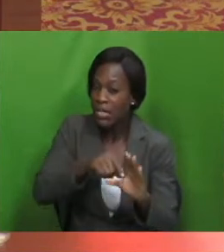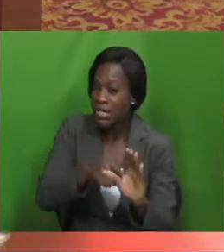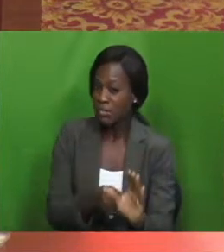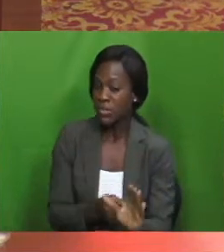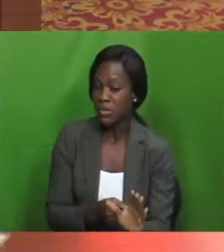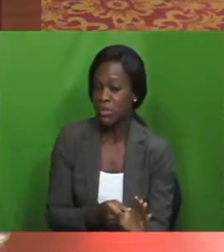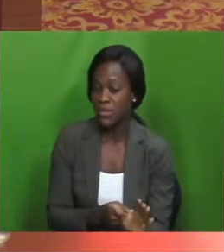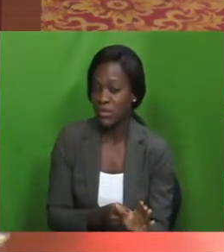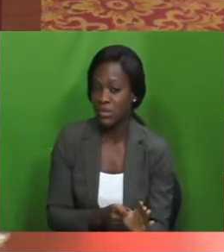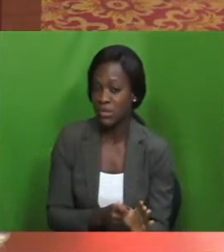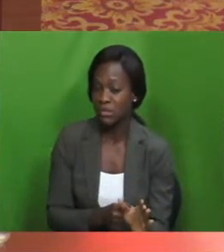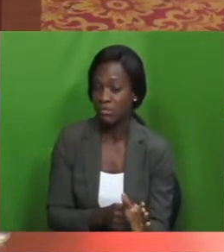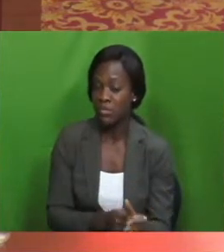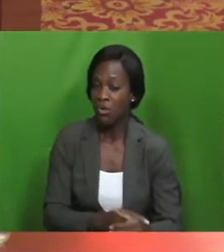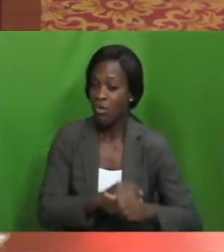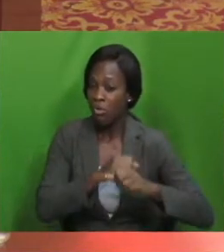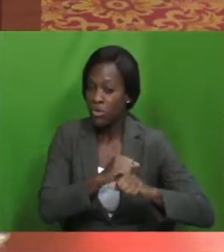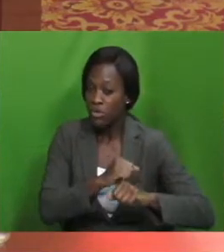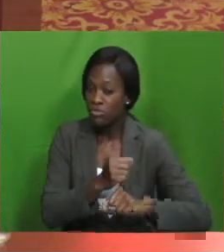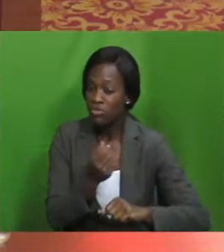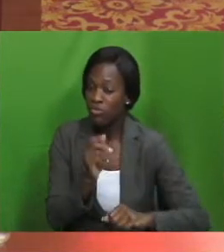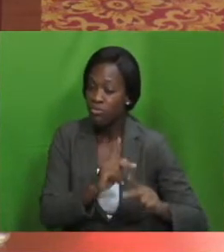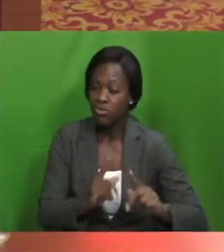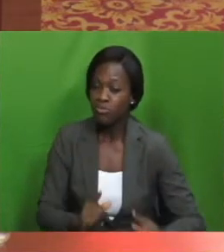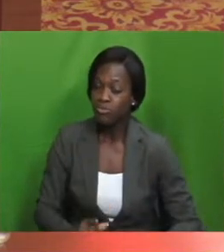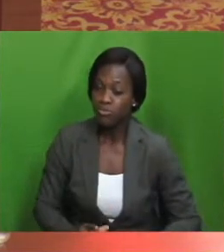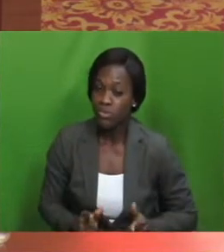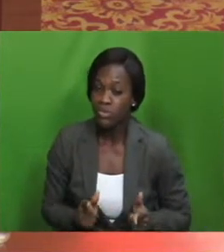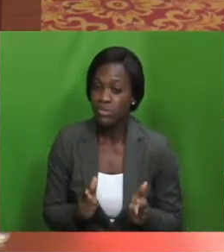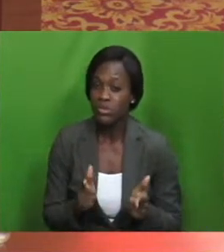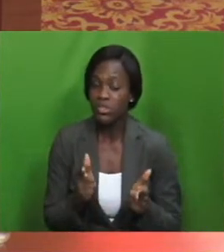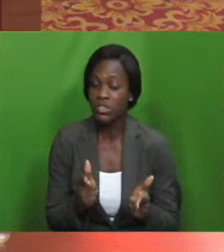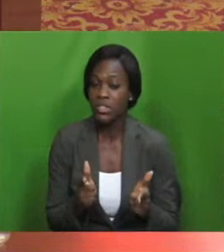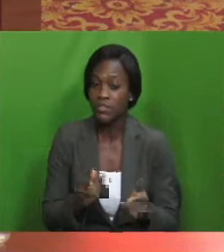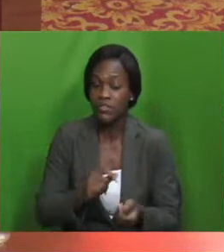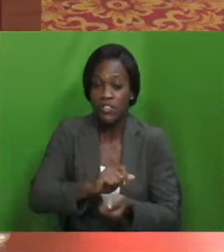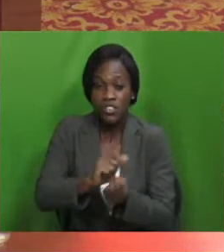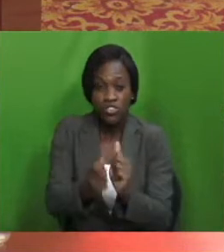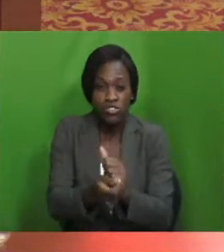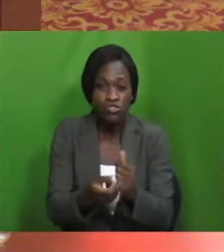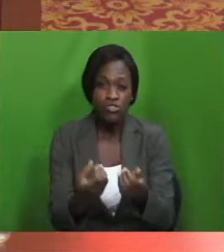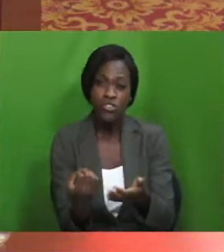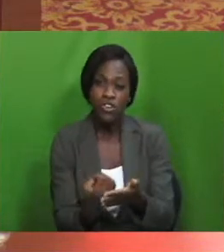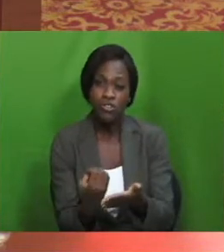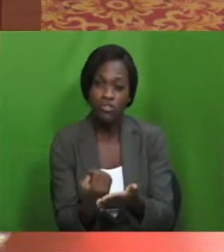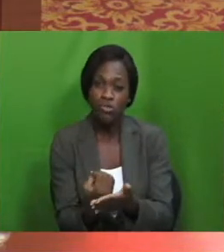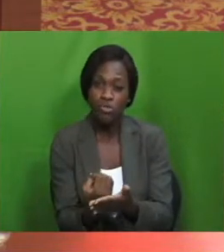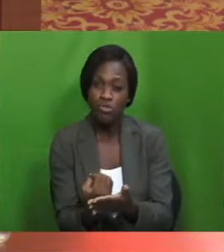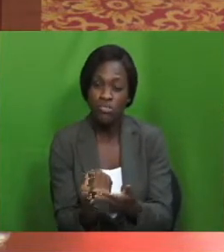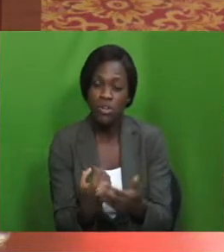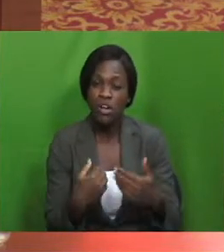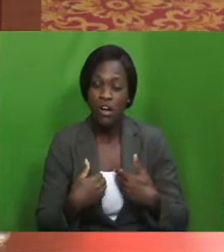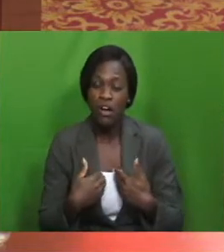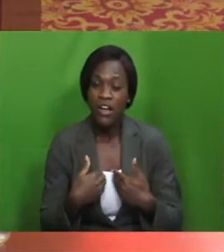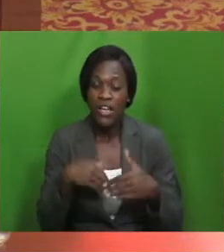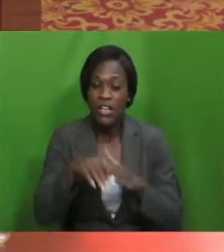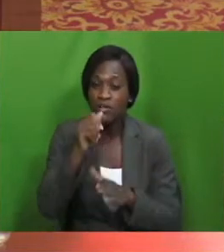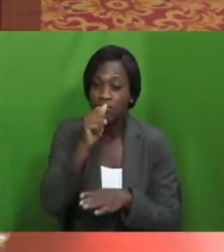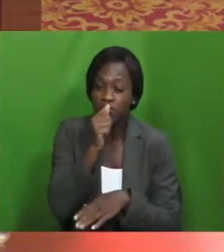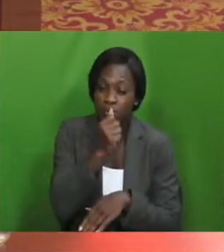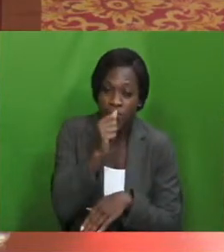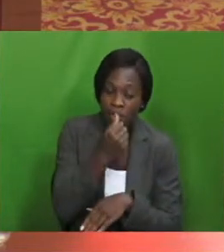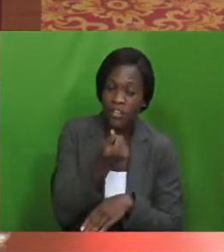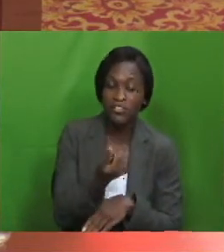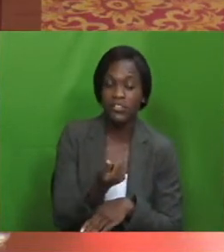The protection of livelihoods, the revitalization and transformation of the economy, including the private sector in the areas of